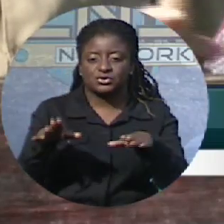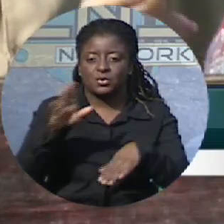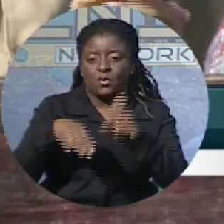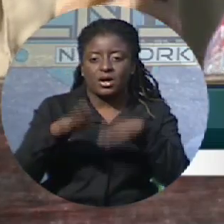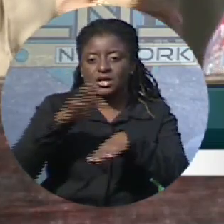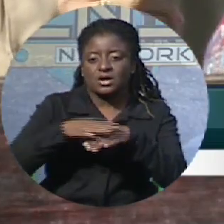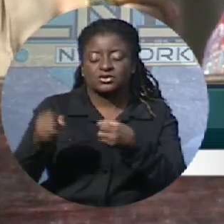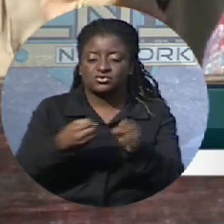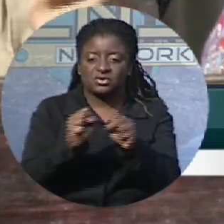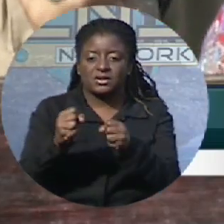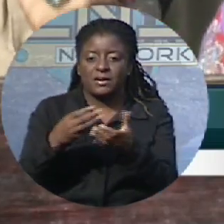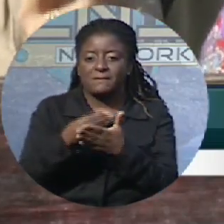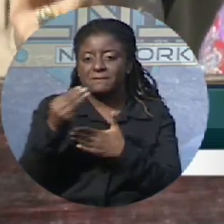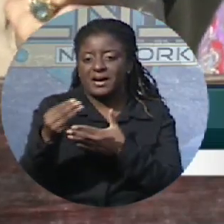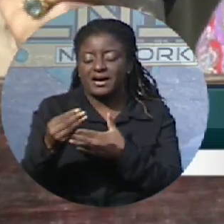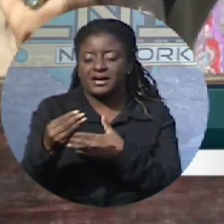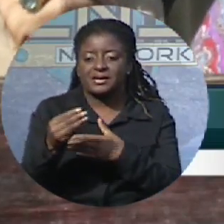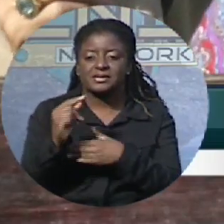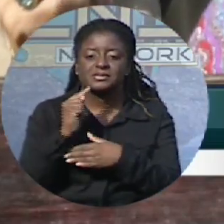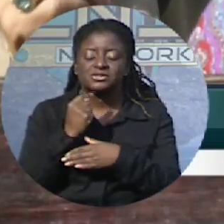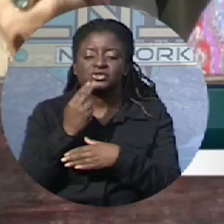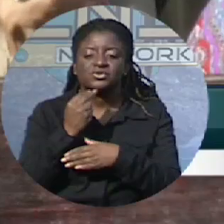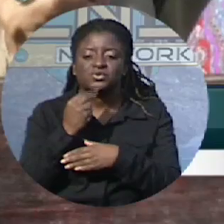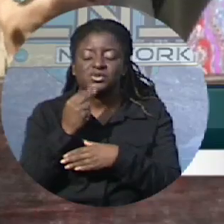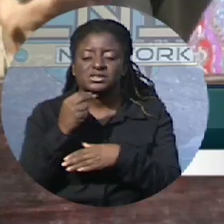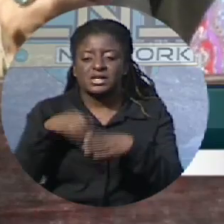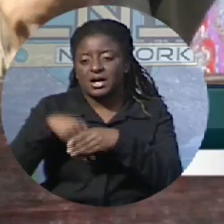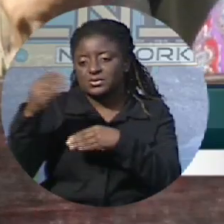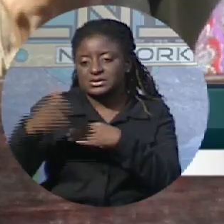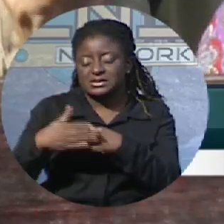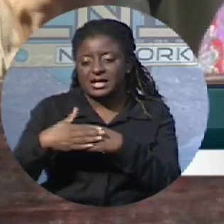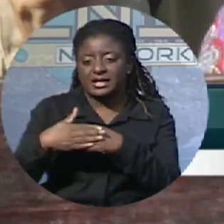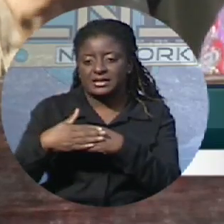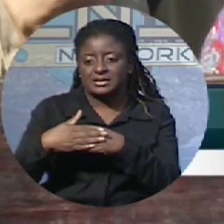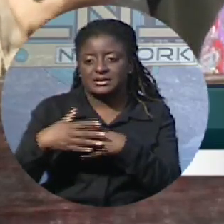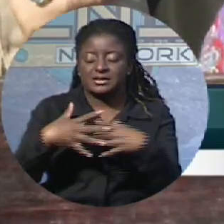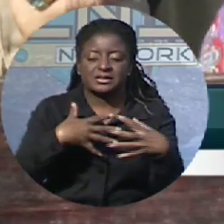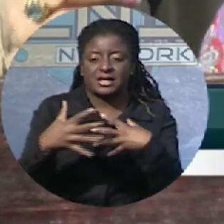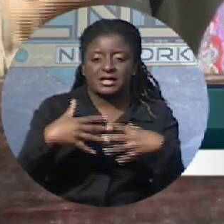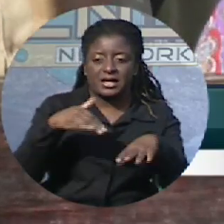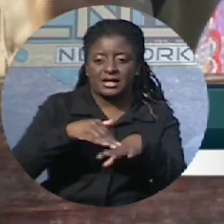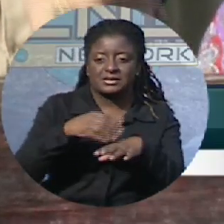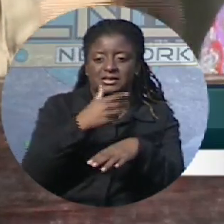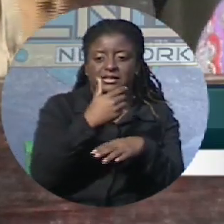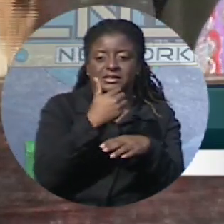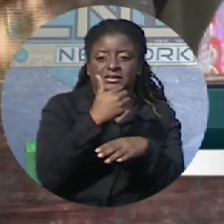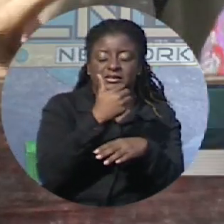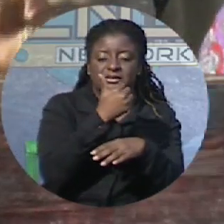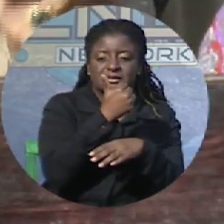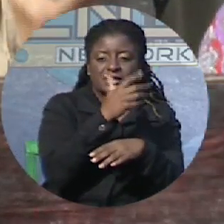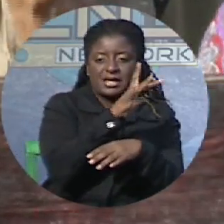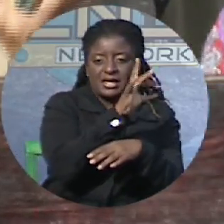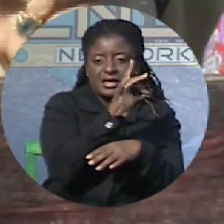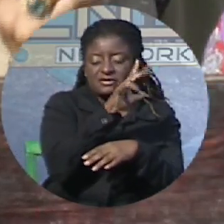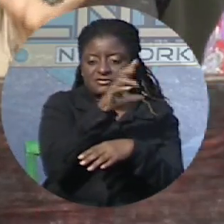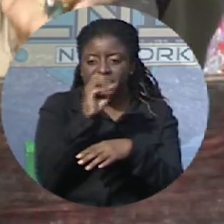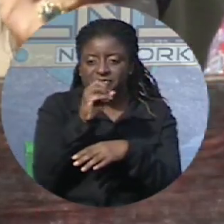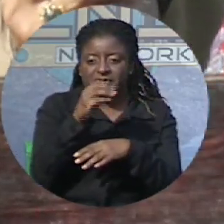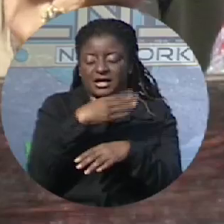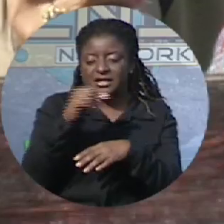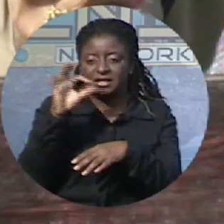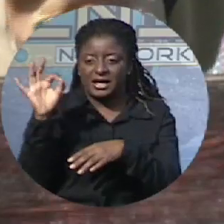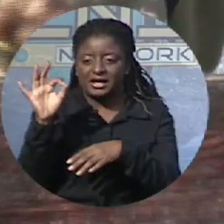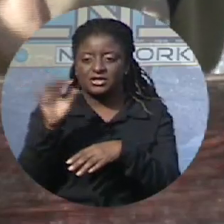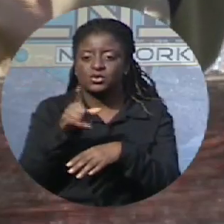treats outside the gate at 10 minutes to 9 and 9 o'clock. You all were not coming into